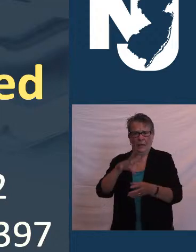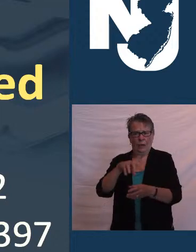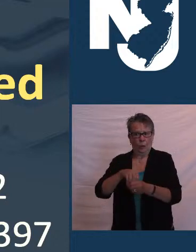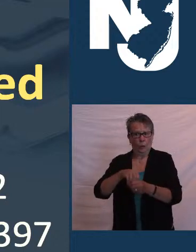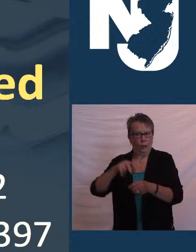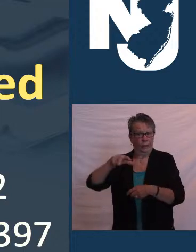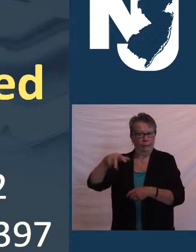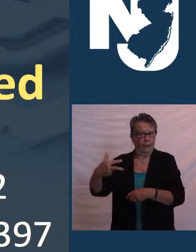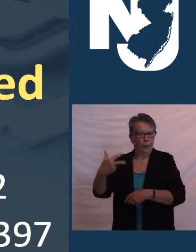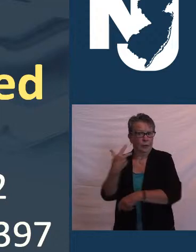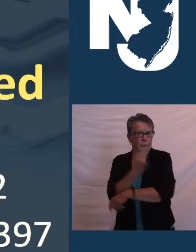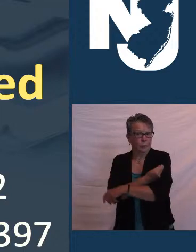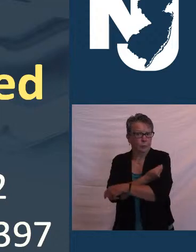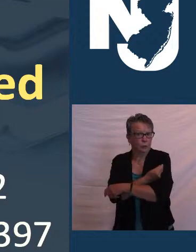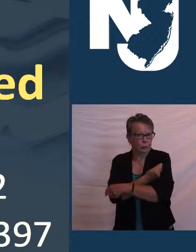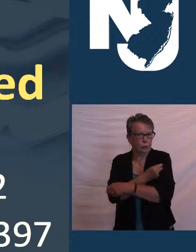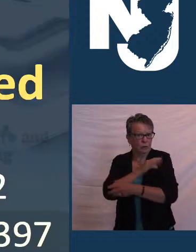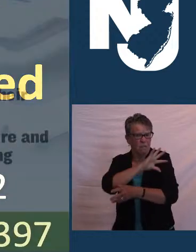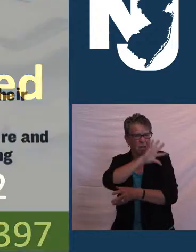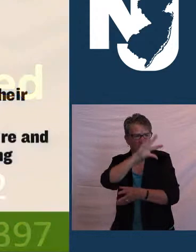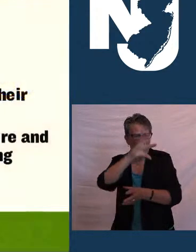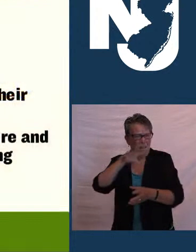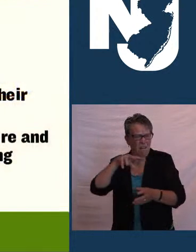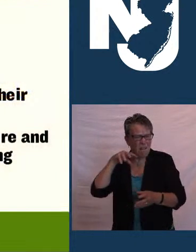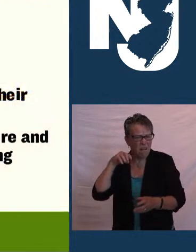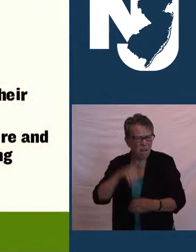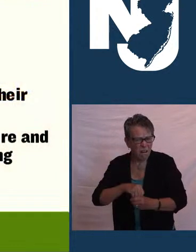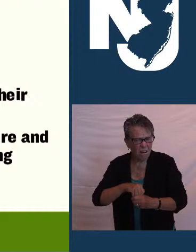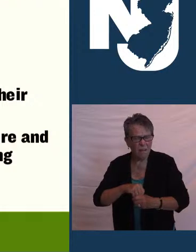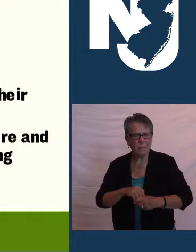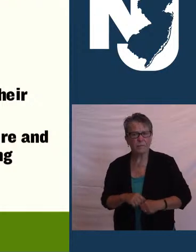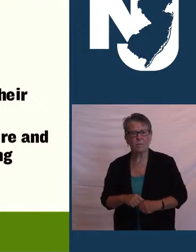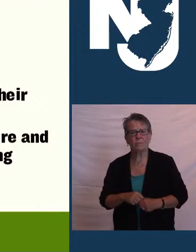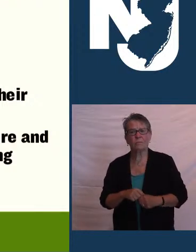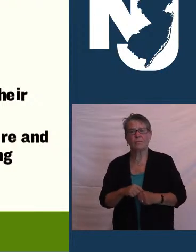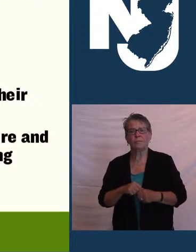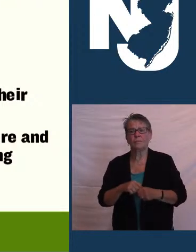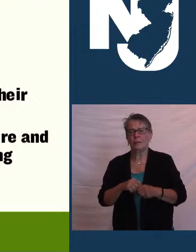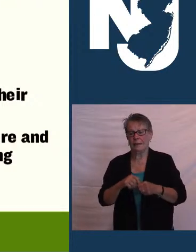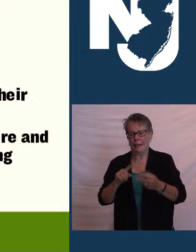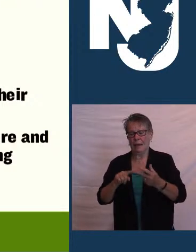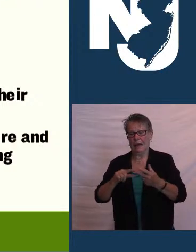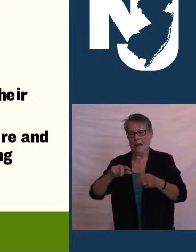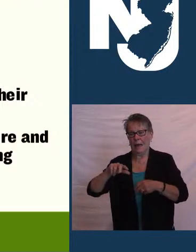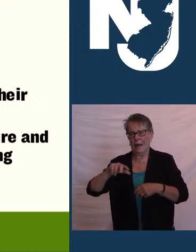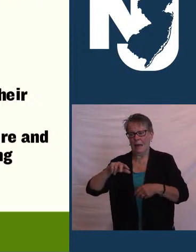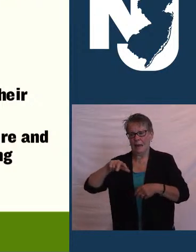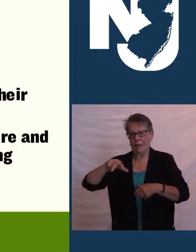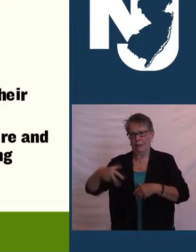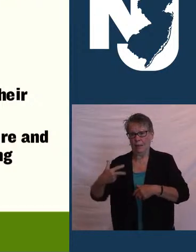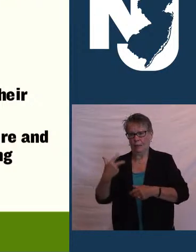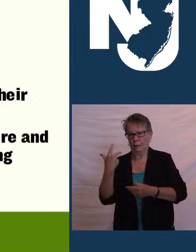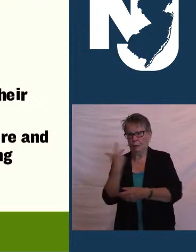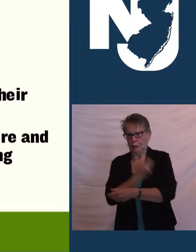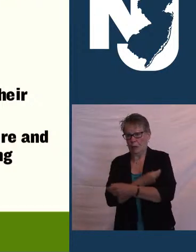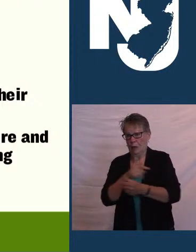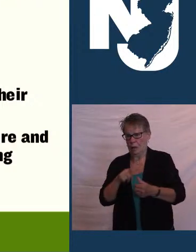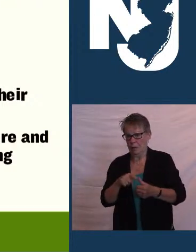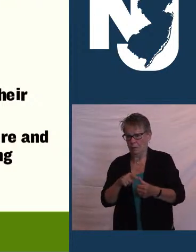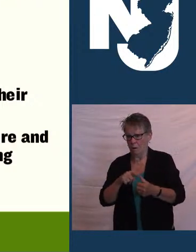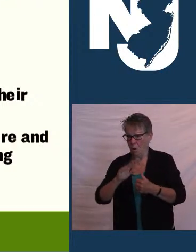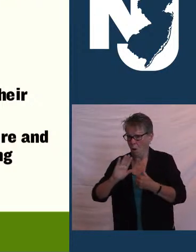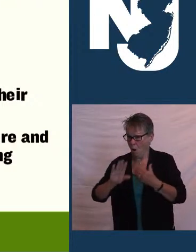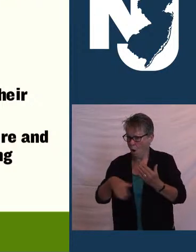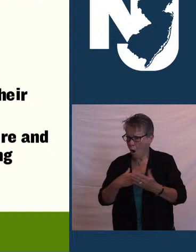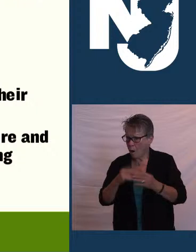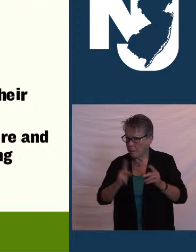statewide. As for boosters, and reiterating the announcement Judy's office made on Friday, all individuals ages 65